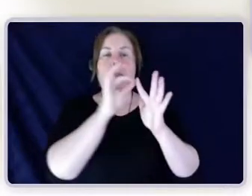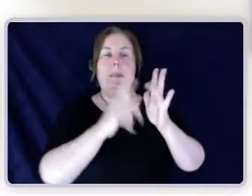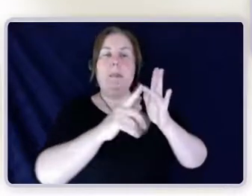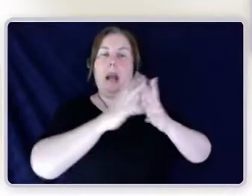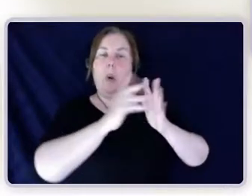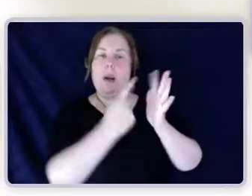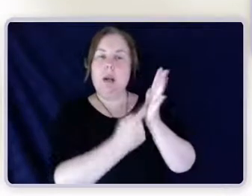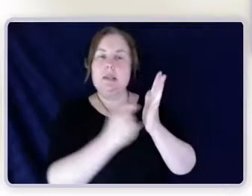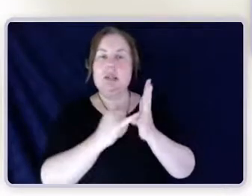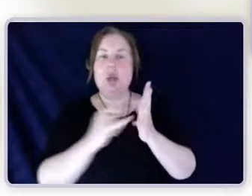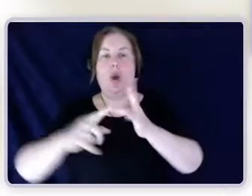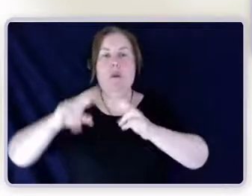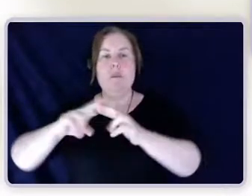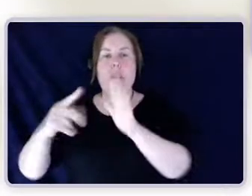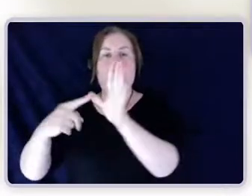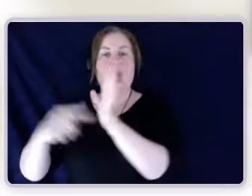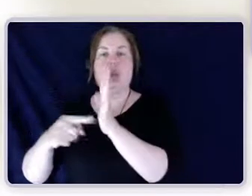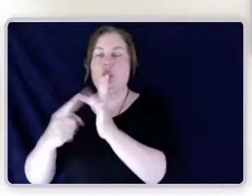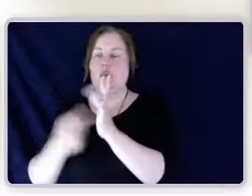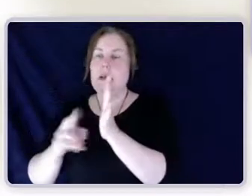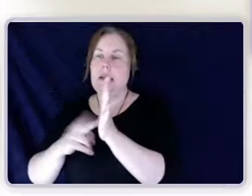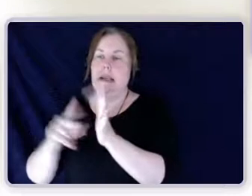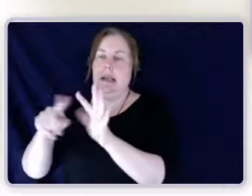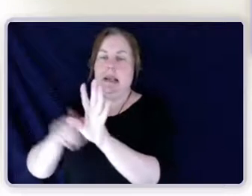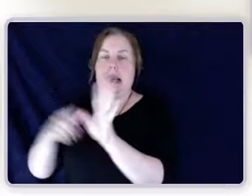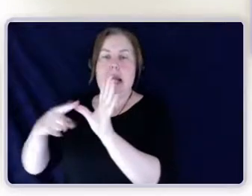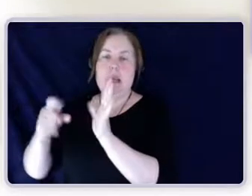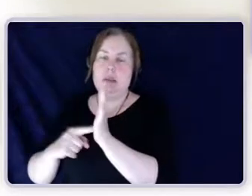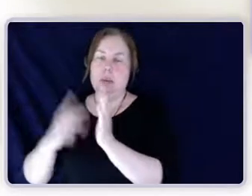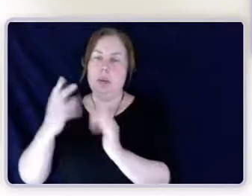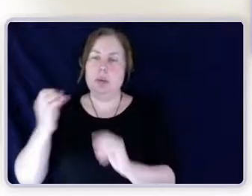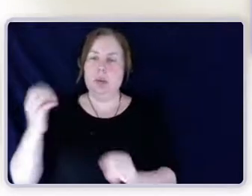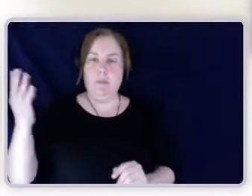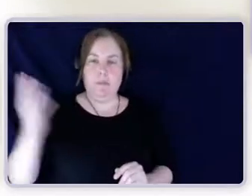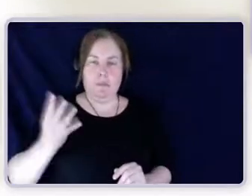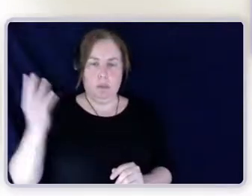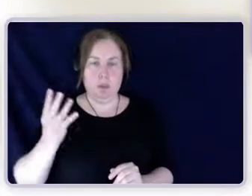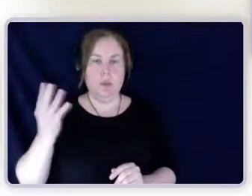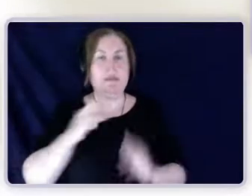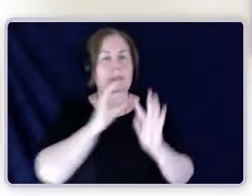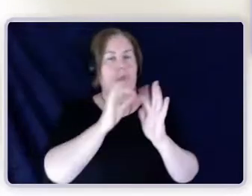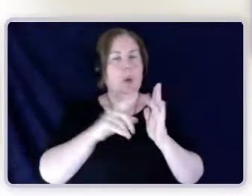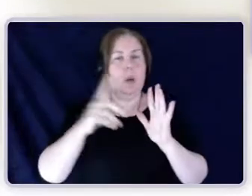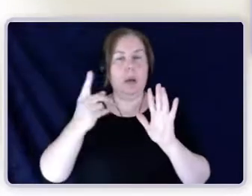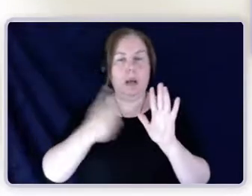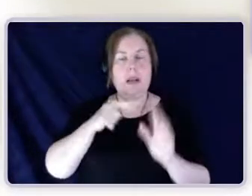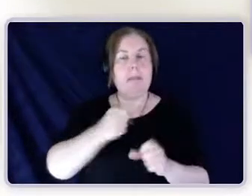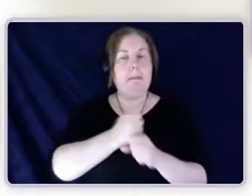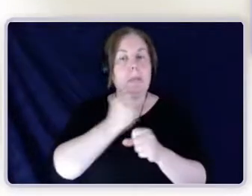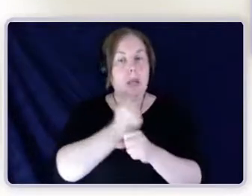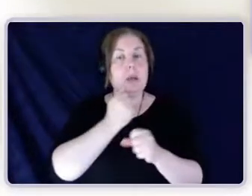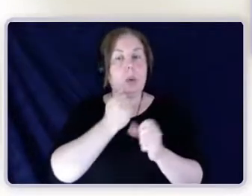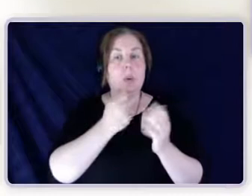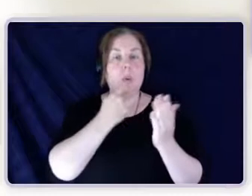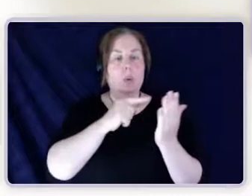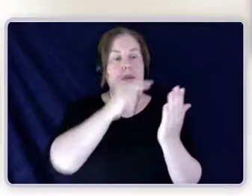to VCAT, which is the authority in the tribunal which makes guardianship orders. It can make decisions around